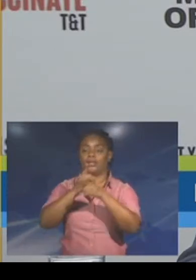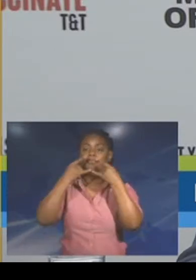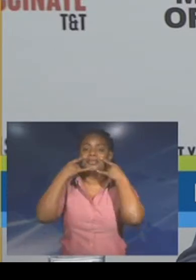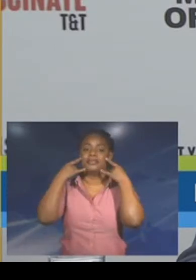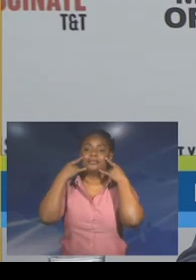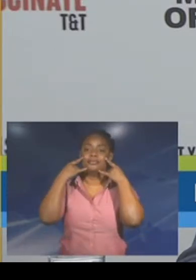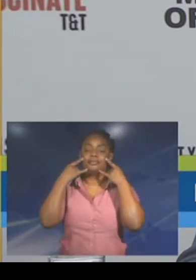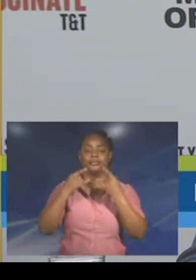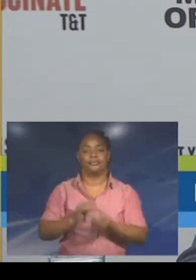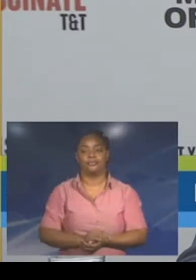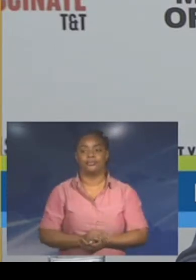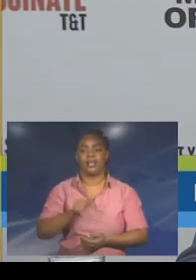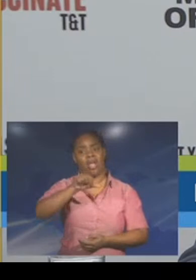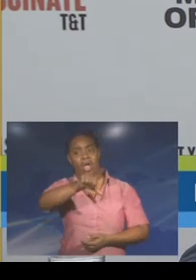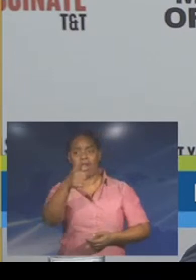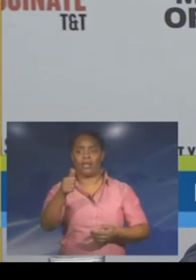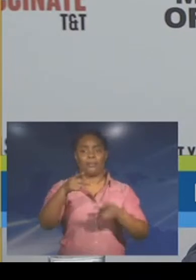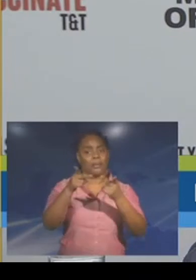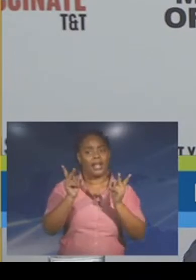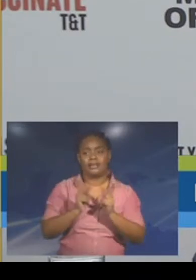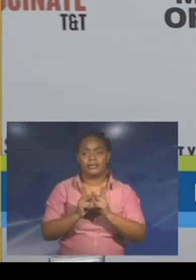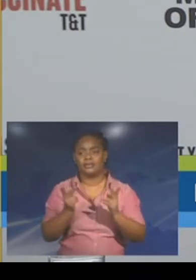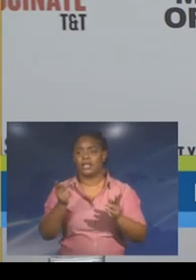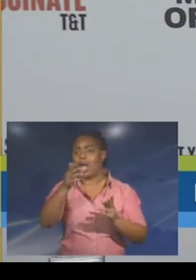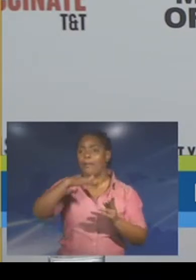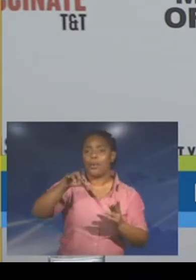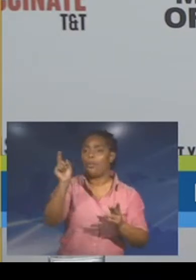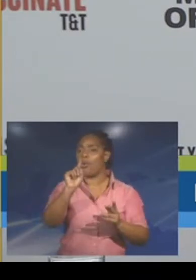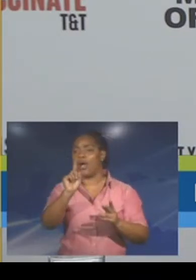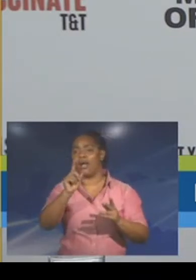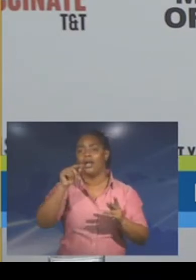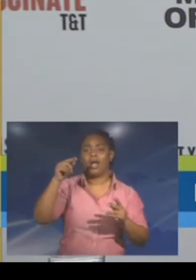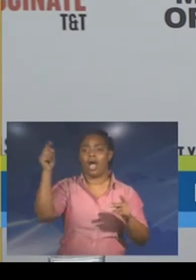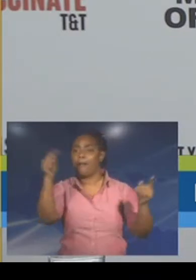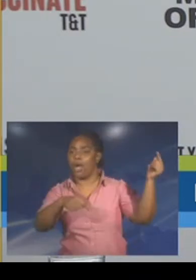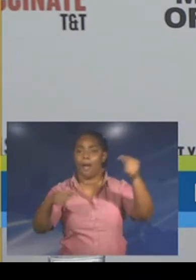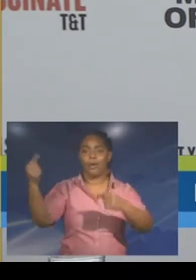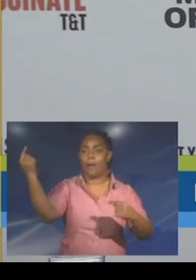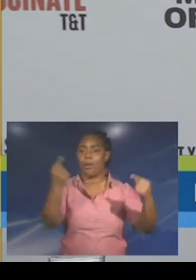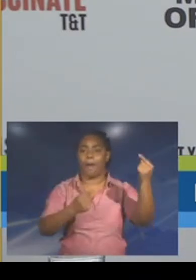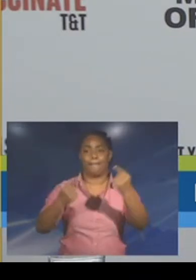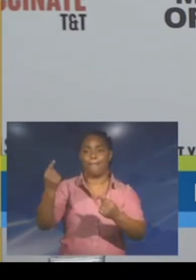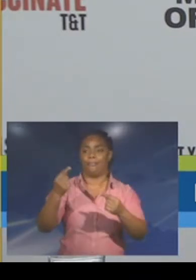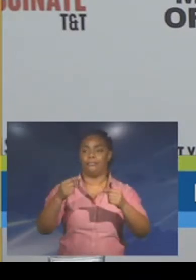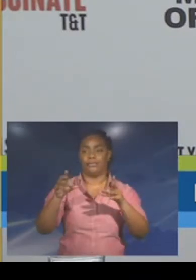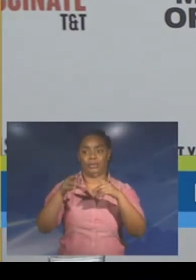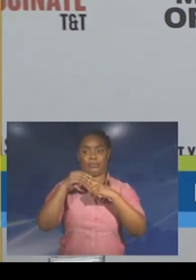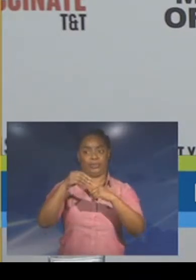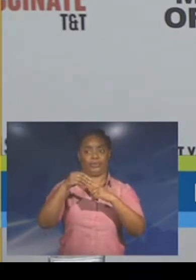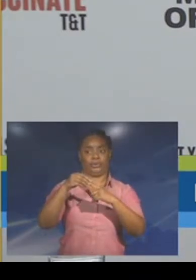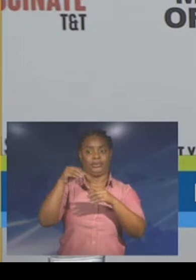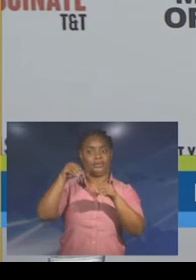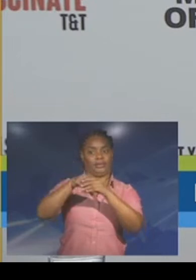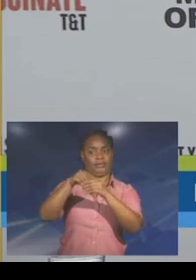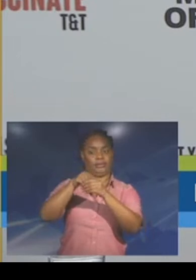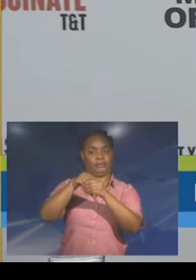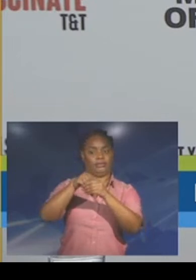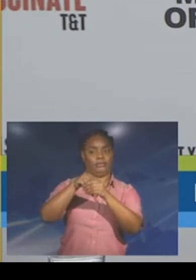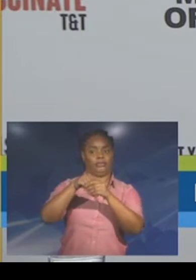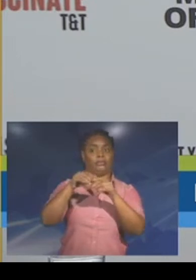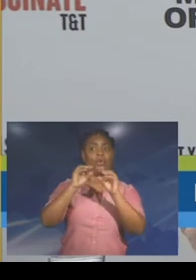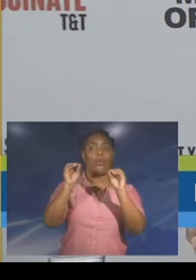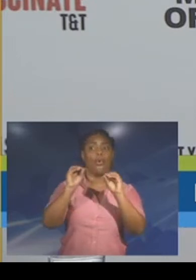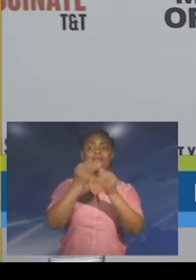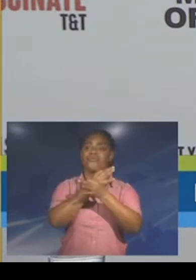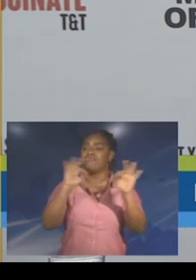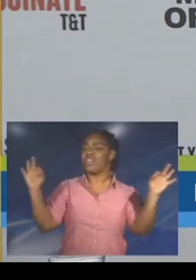are congregating, especially those areas that are indoors with inadequate ventilation, where